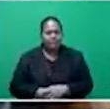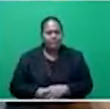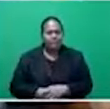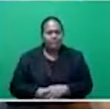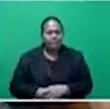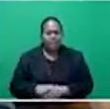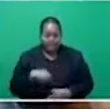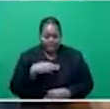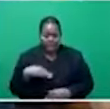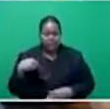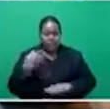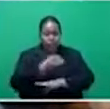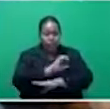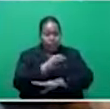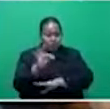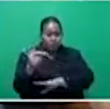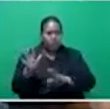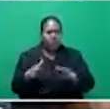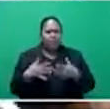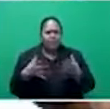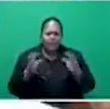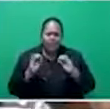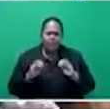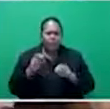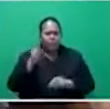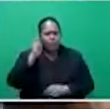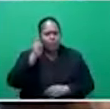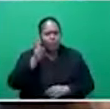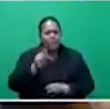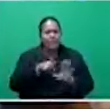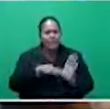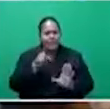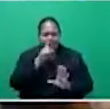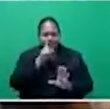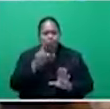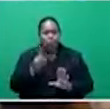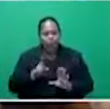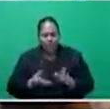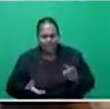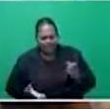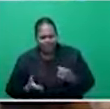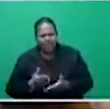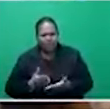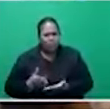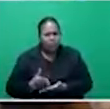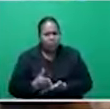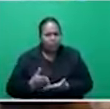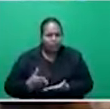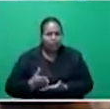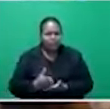training now for a lot of young people in sawmilling, in portable sawmilling, using